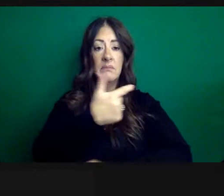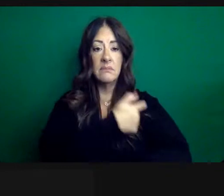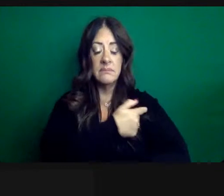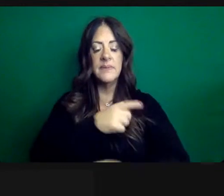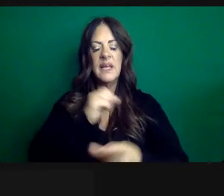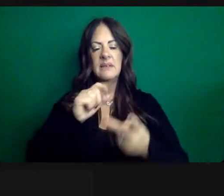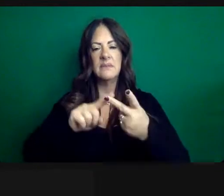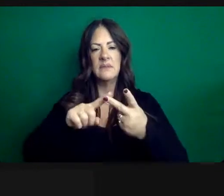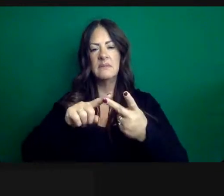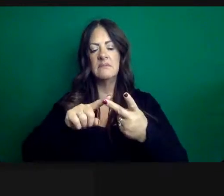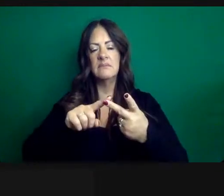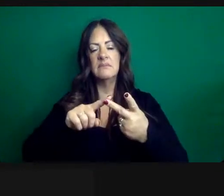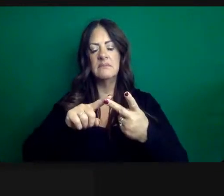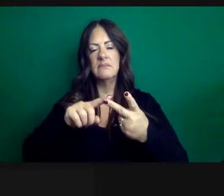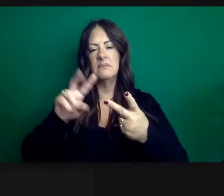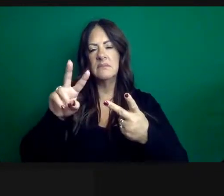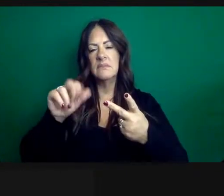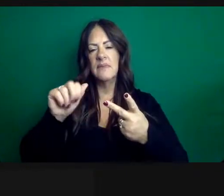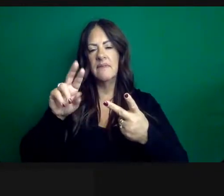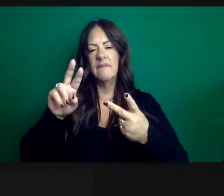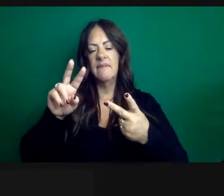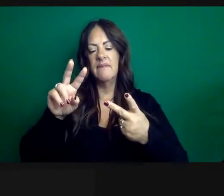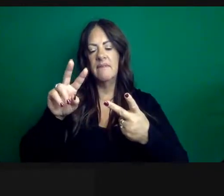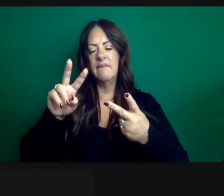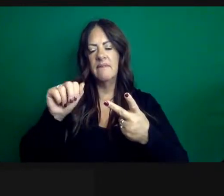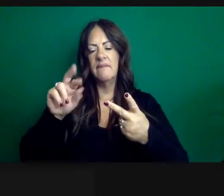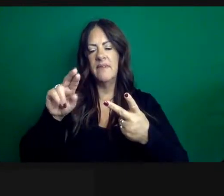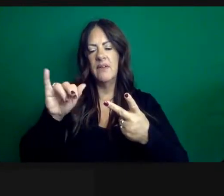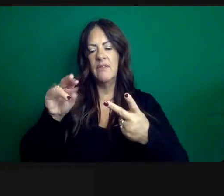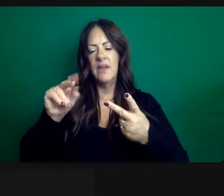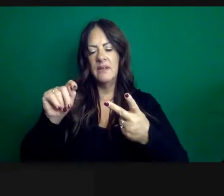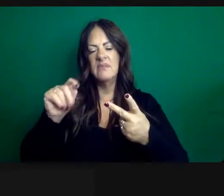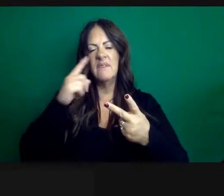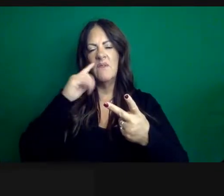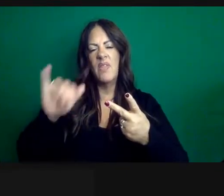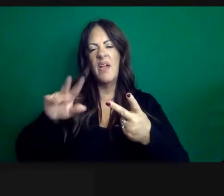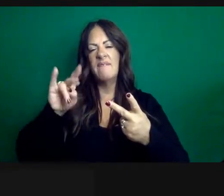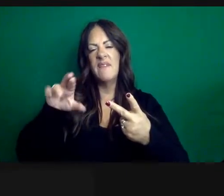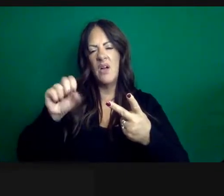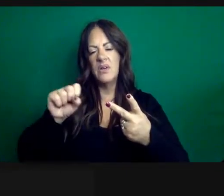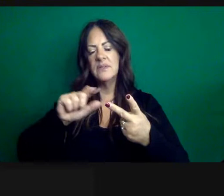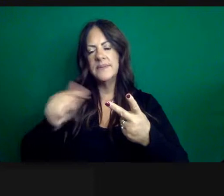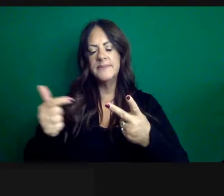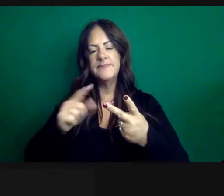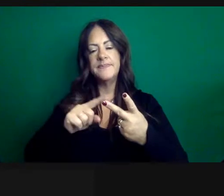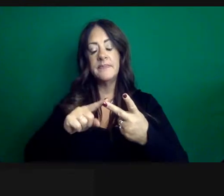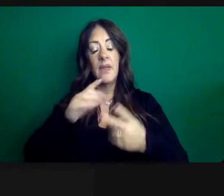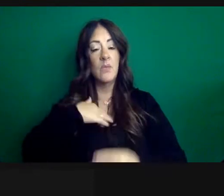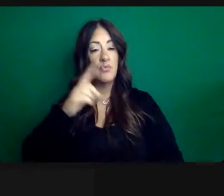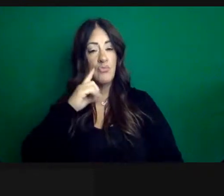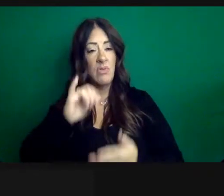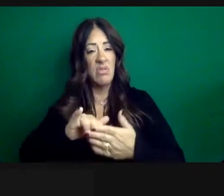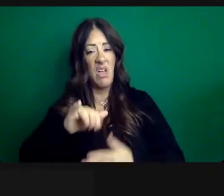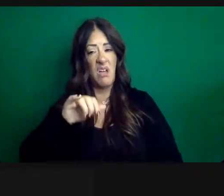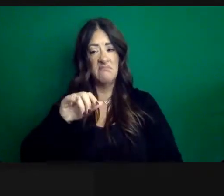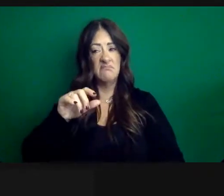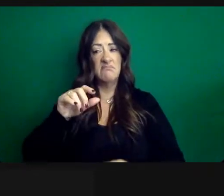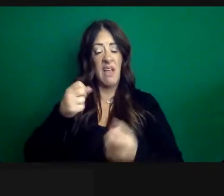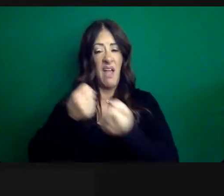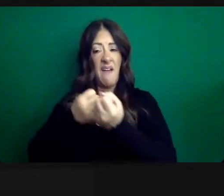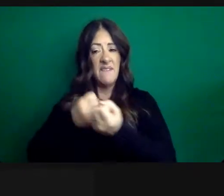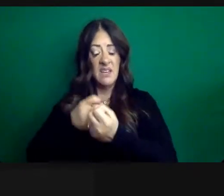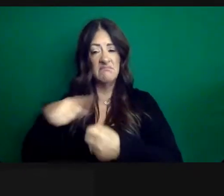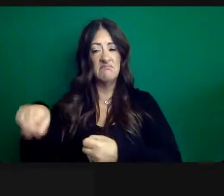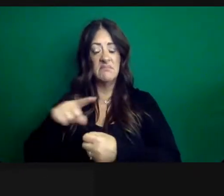First, piggybacking on Lisa's question, there's been a lot of pushback from advocates for the disabled that they are being left behind in this new